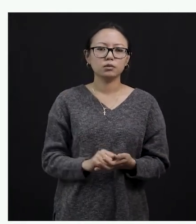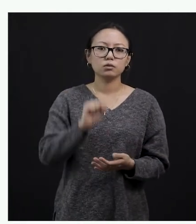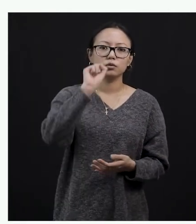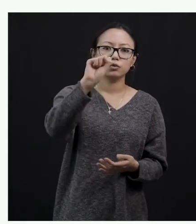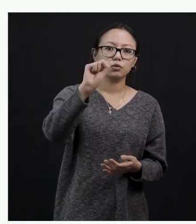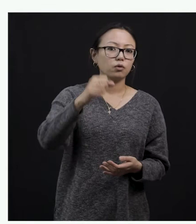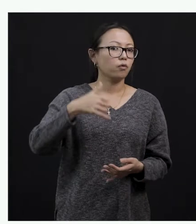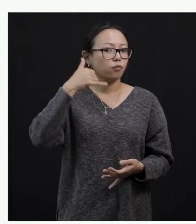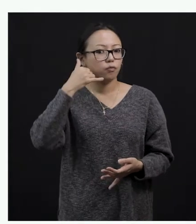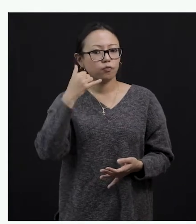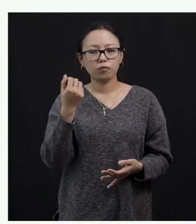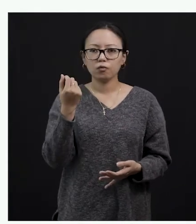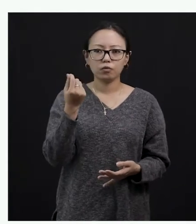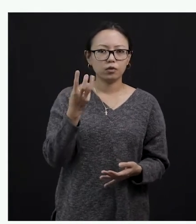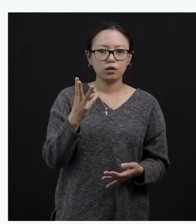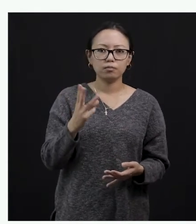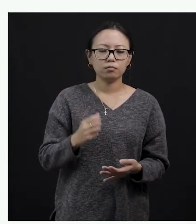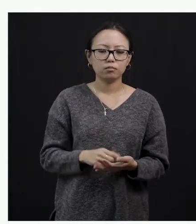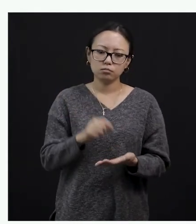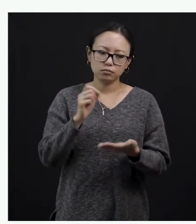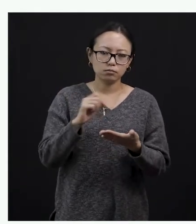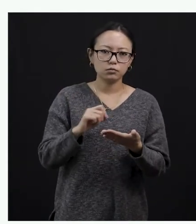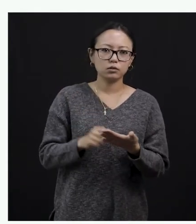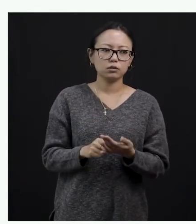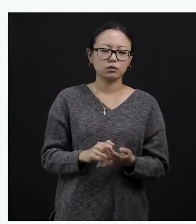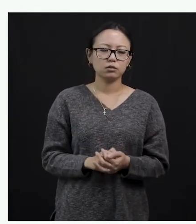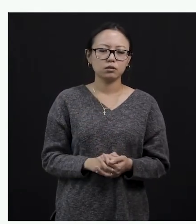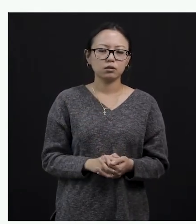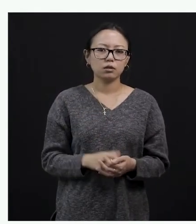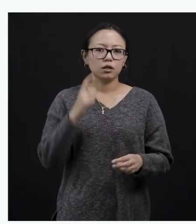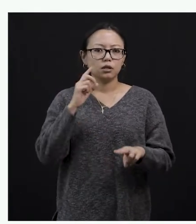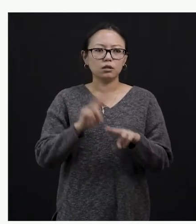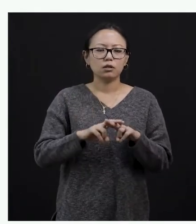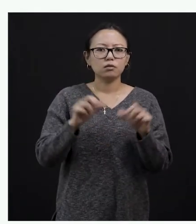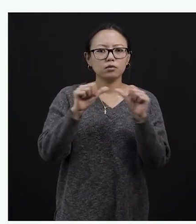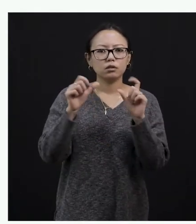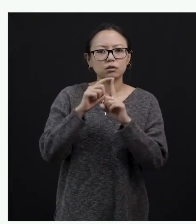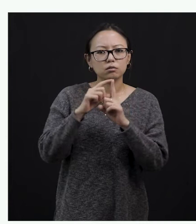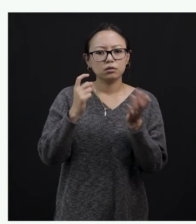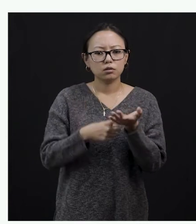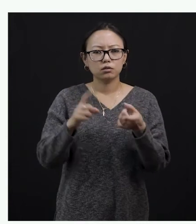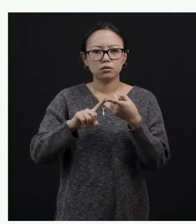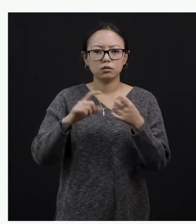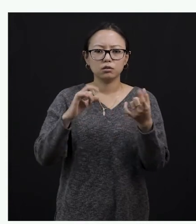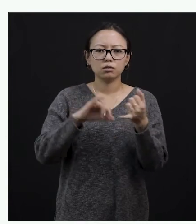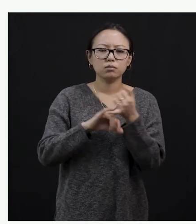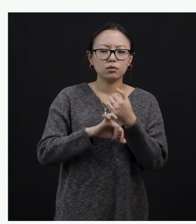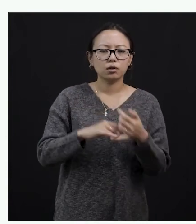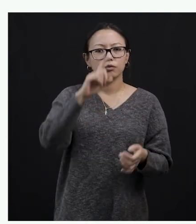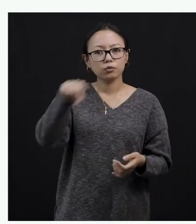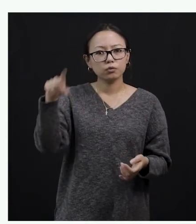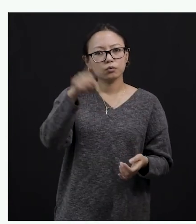correct numbers and correct address, then the letter will be cancelled and it will come back to you.